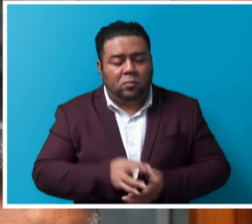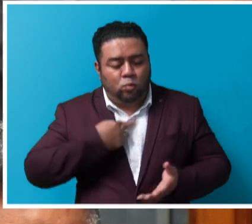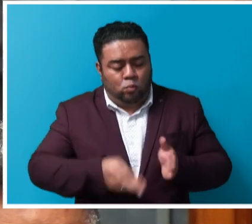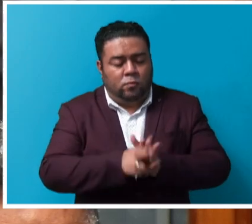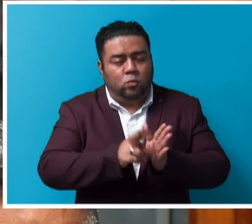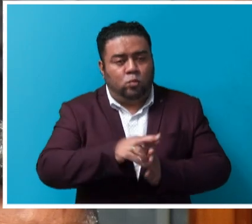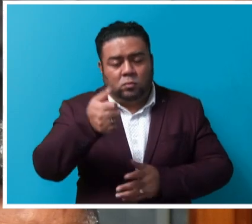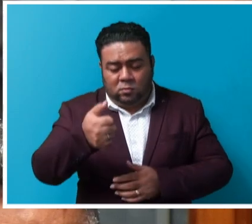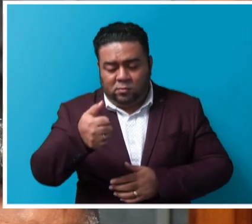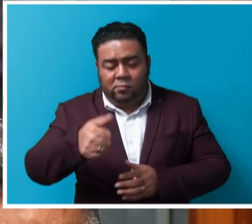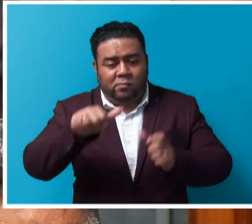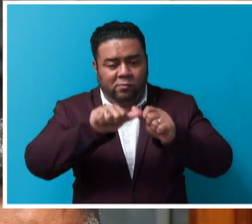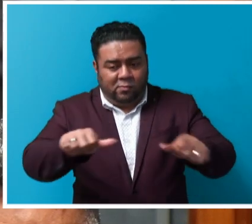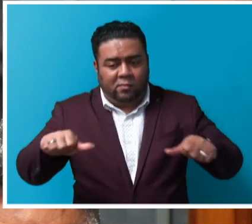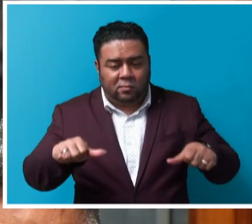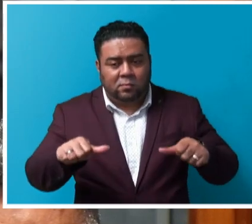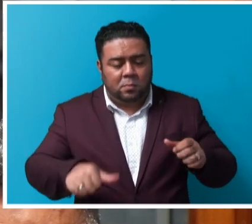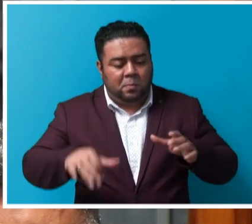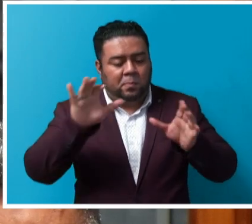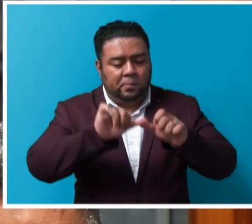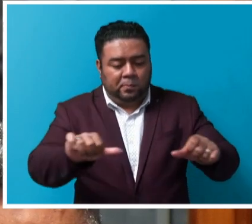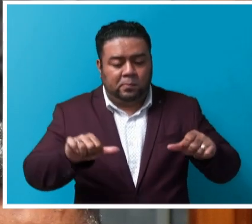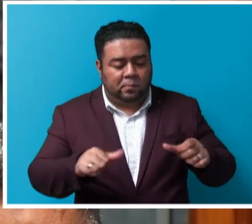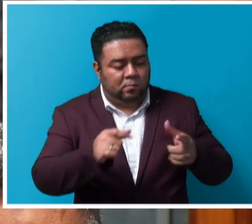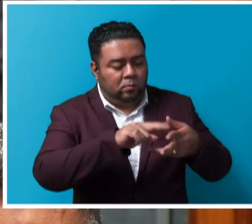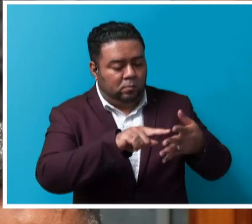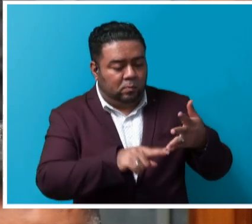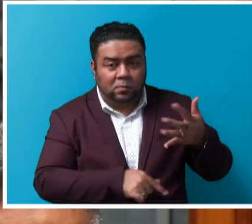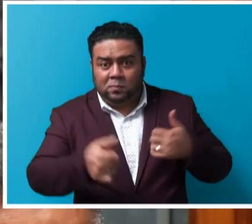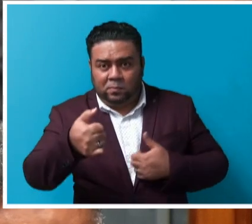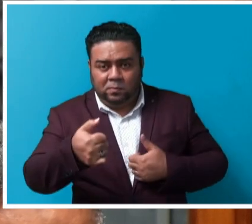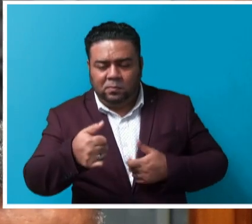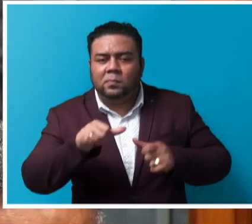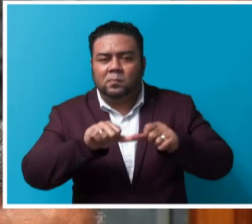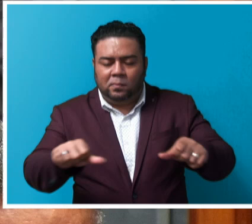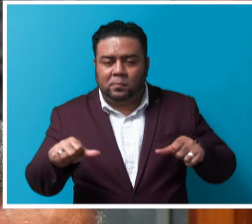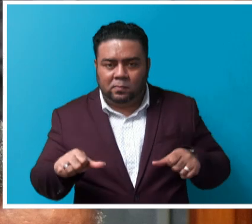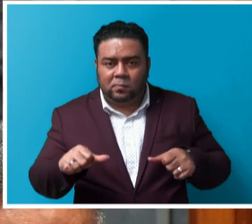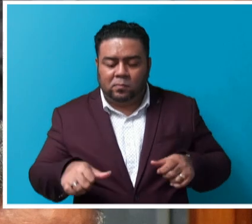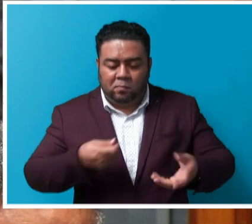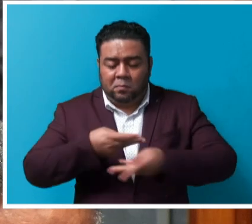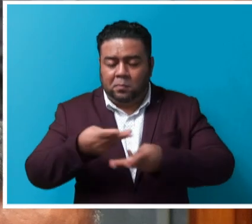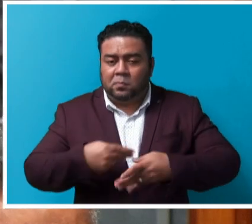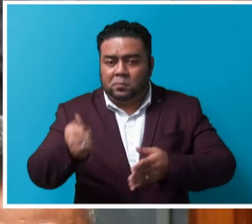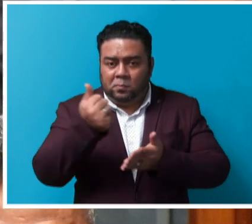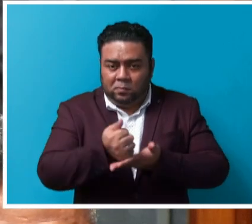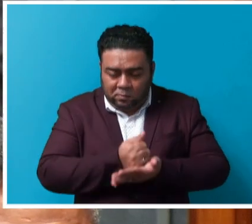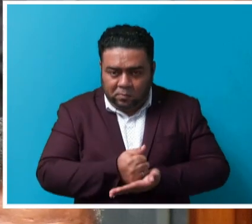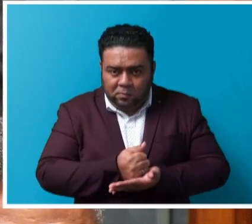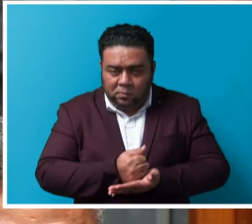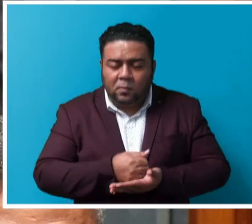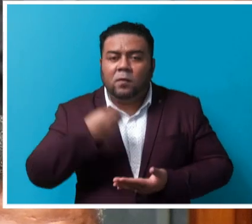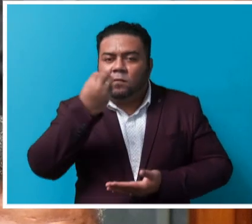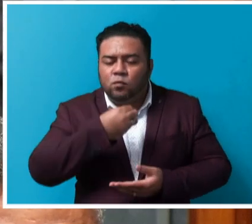6 agricultural-based public enterprises, namely the Agricultural Marketing Authority, Food